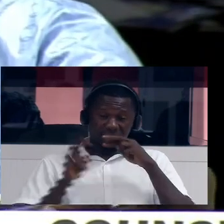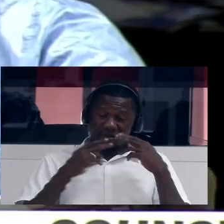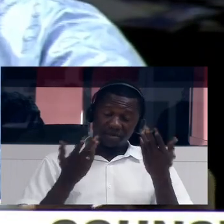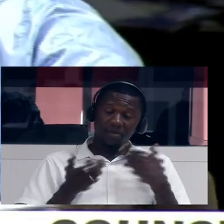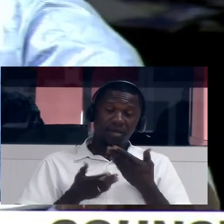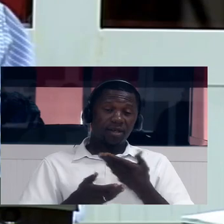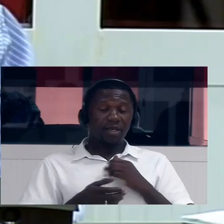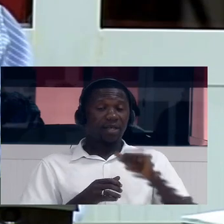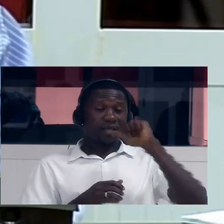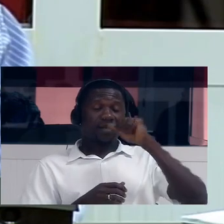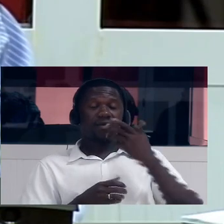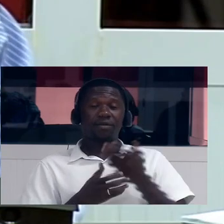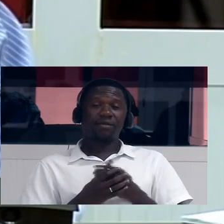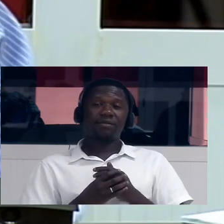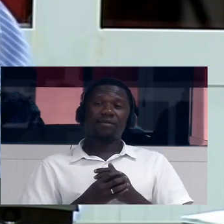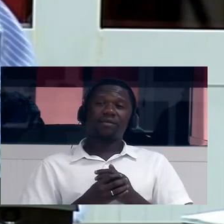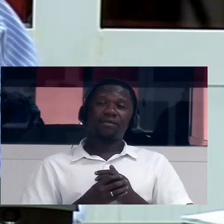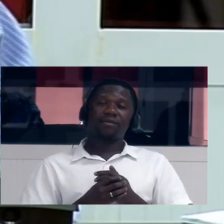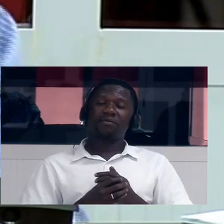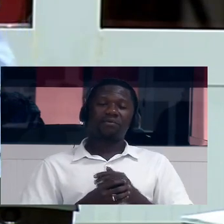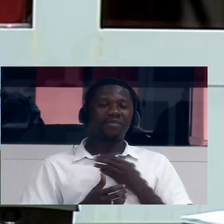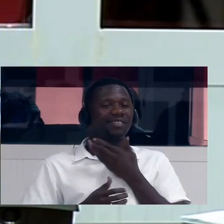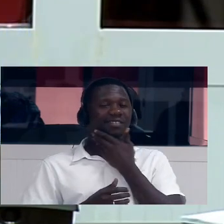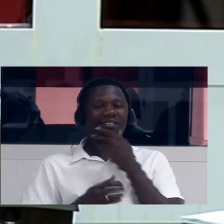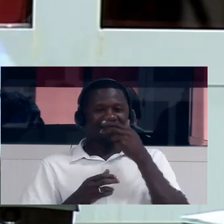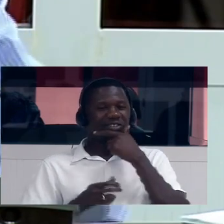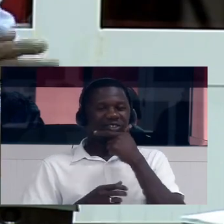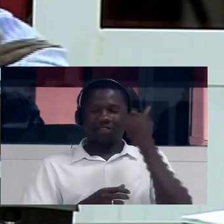beer. I'm only teasing you now. Sorry.